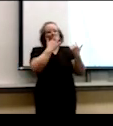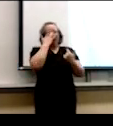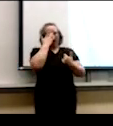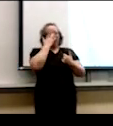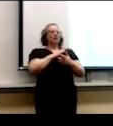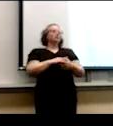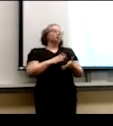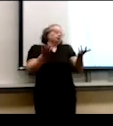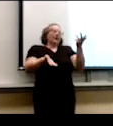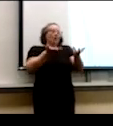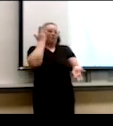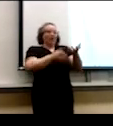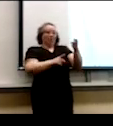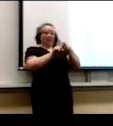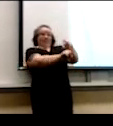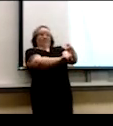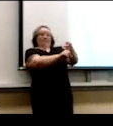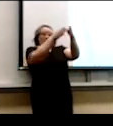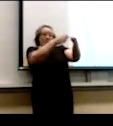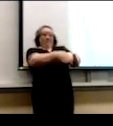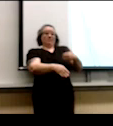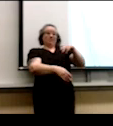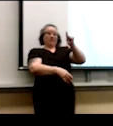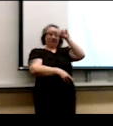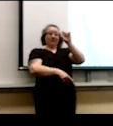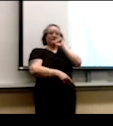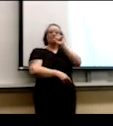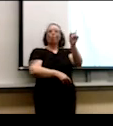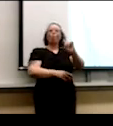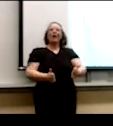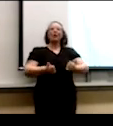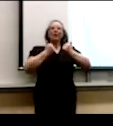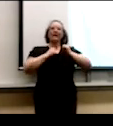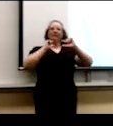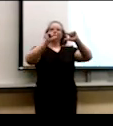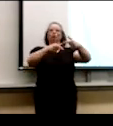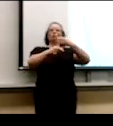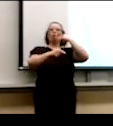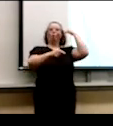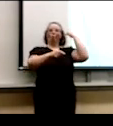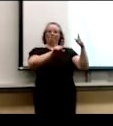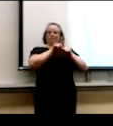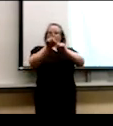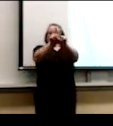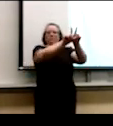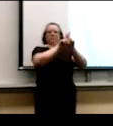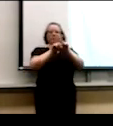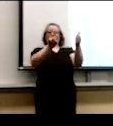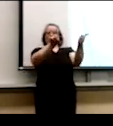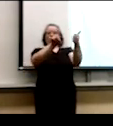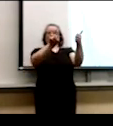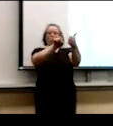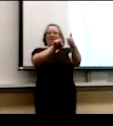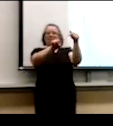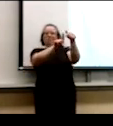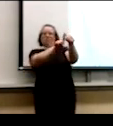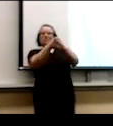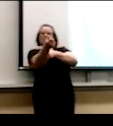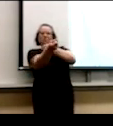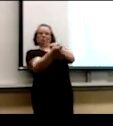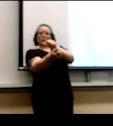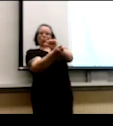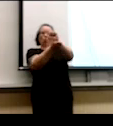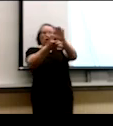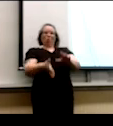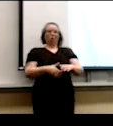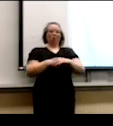with your group home worker, do they come up with spontaneous suggestions about what they want, or they just follow you around and